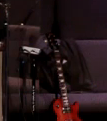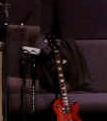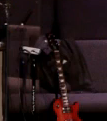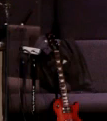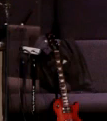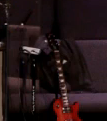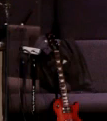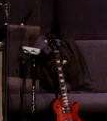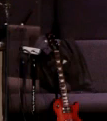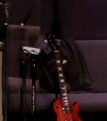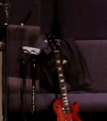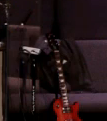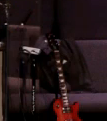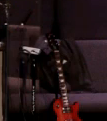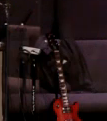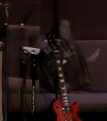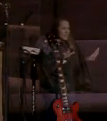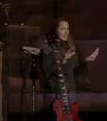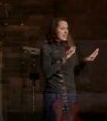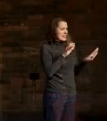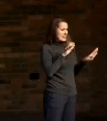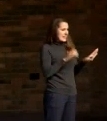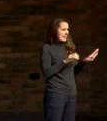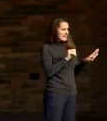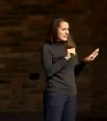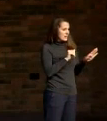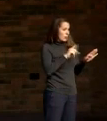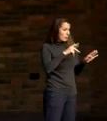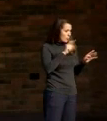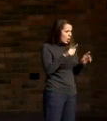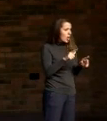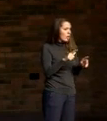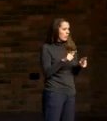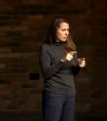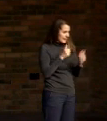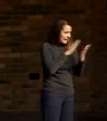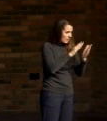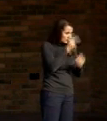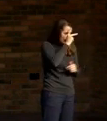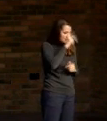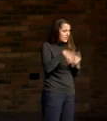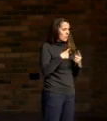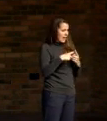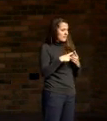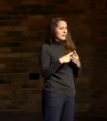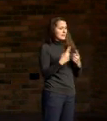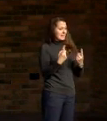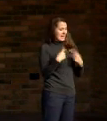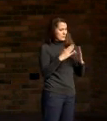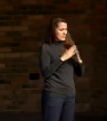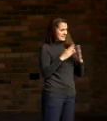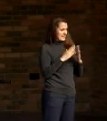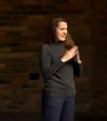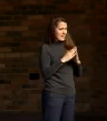Philosophy obviously was that which the Apostle Paul encountered when he came to a city that